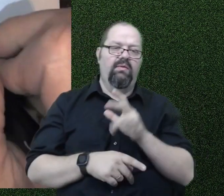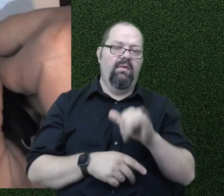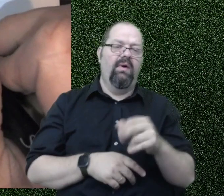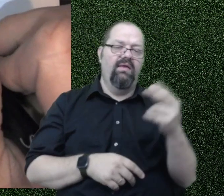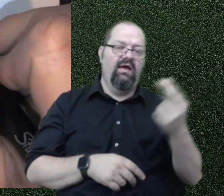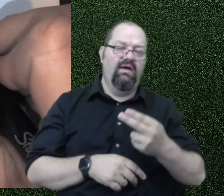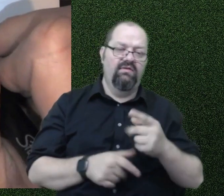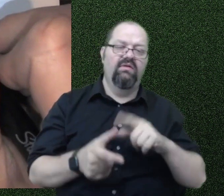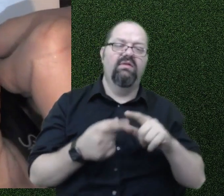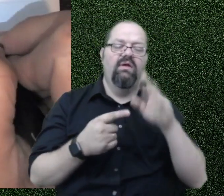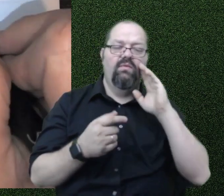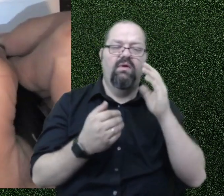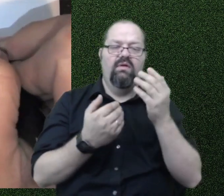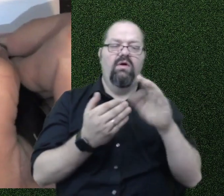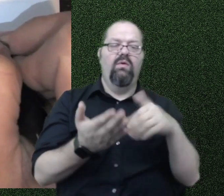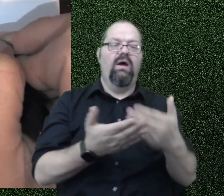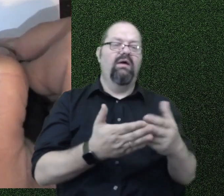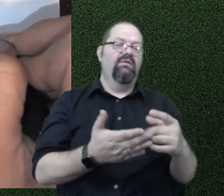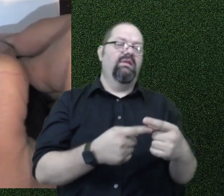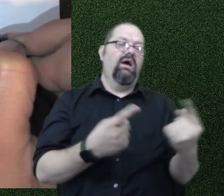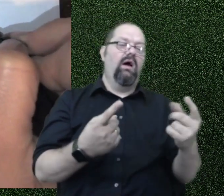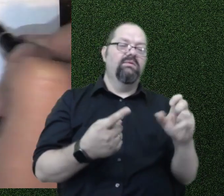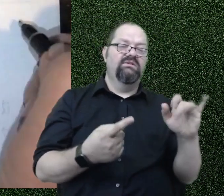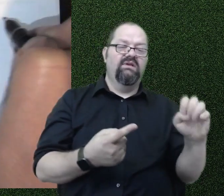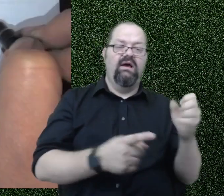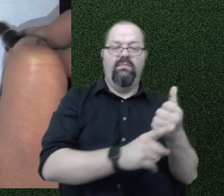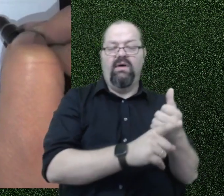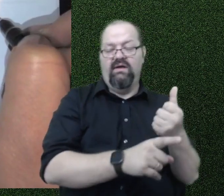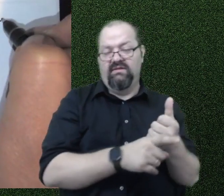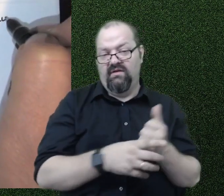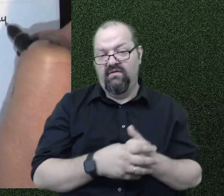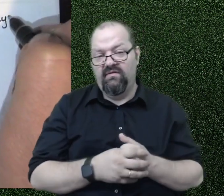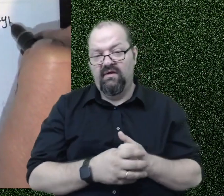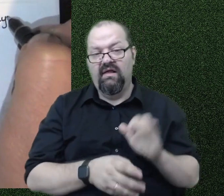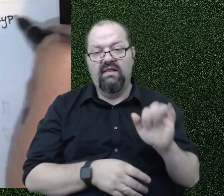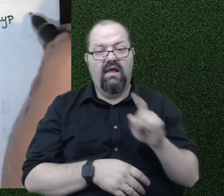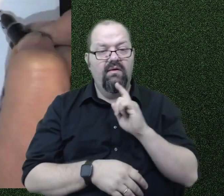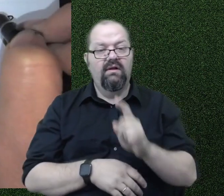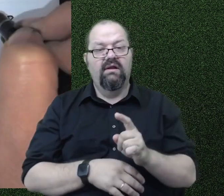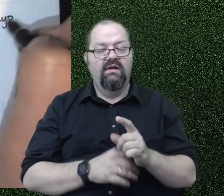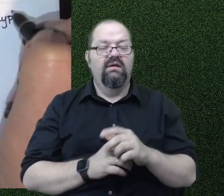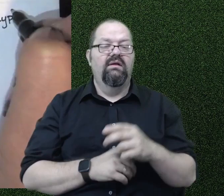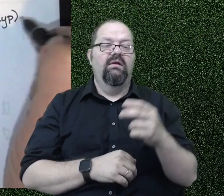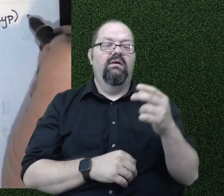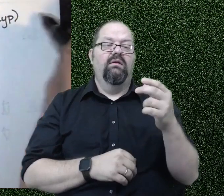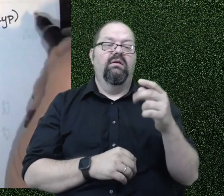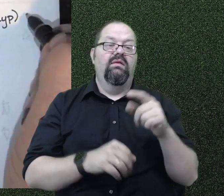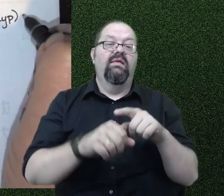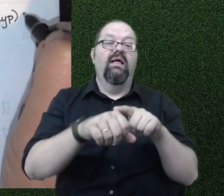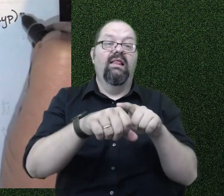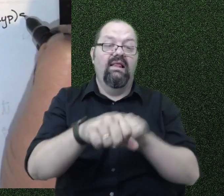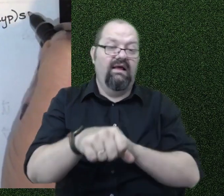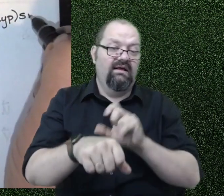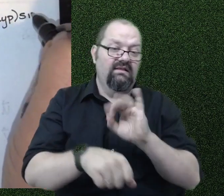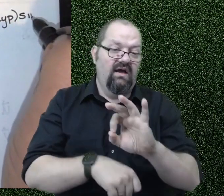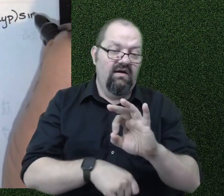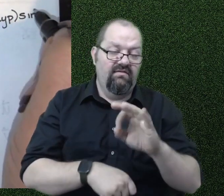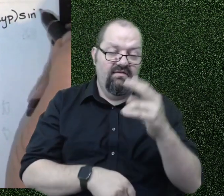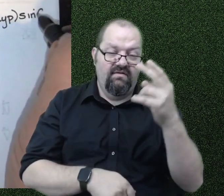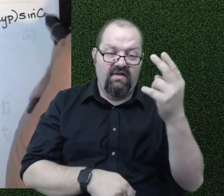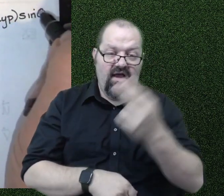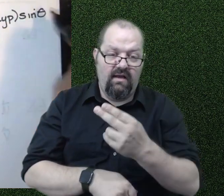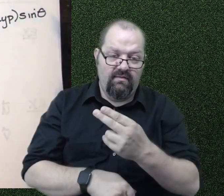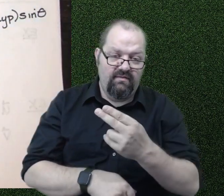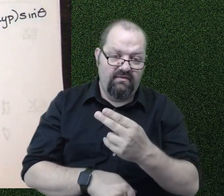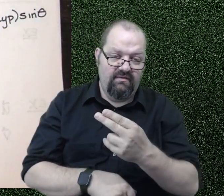opposite side by itself. So the opposite side is the hypotenuse, the length of the hypotenuse times the side of